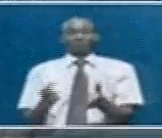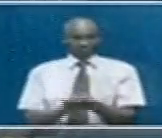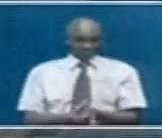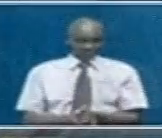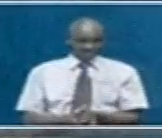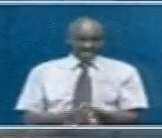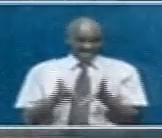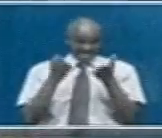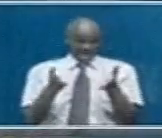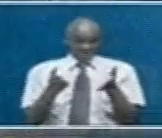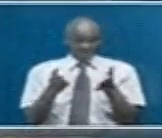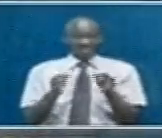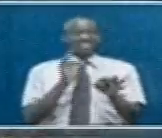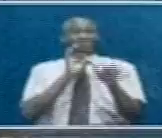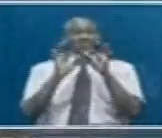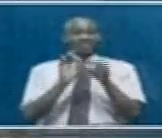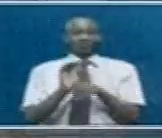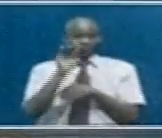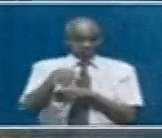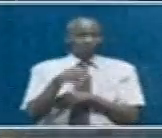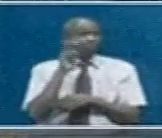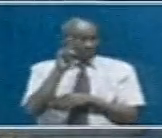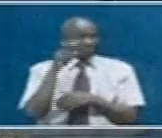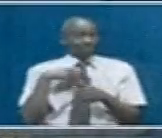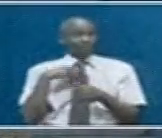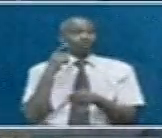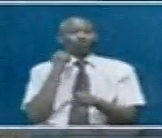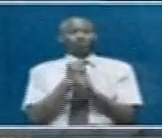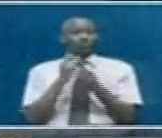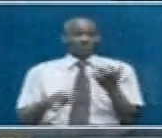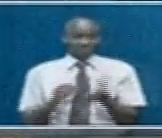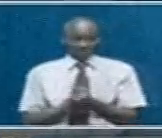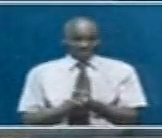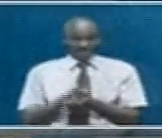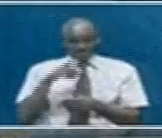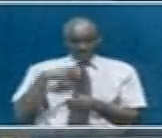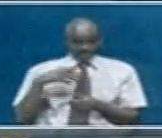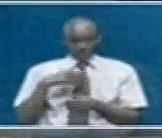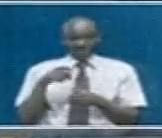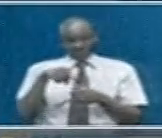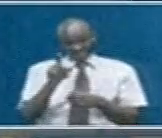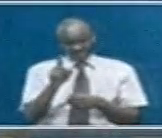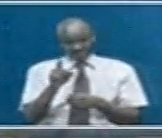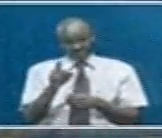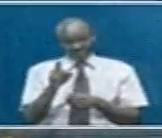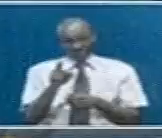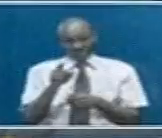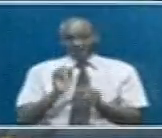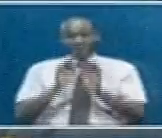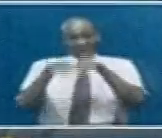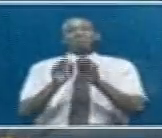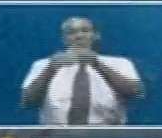issue is the illegal speed pumps. You have seen people putting up or rating actually illegal speed